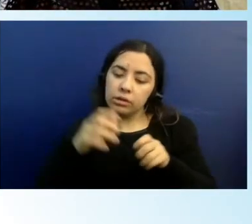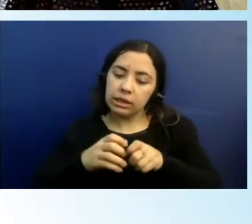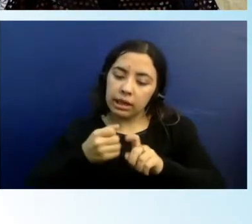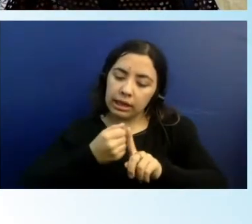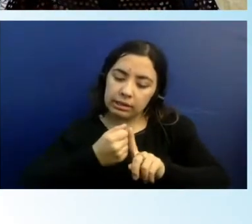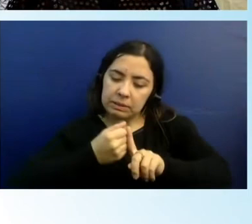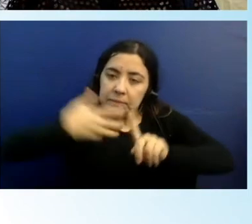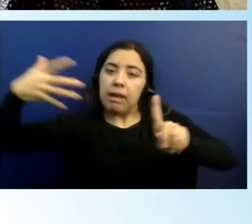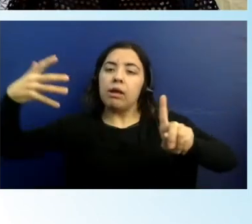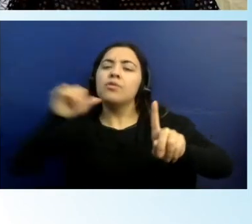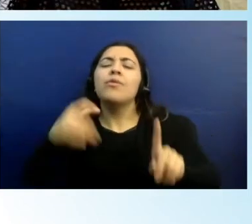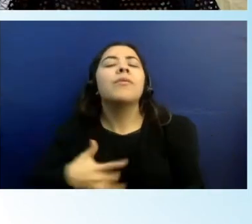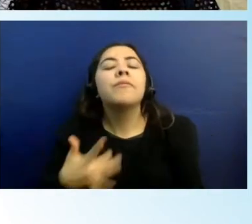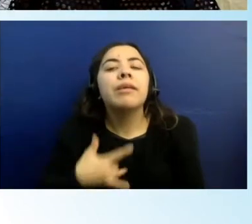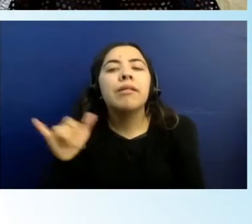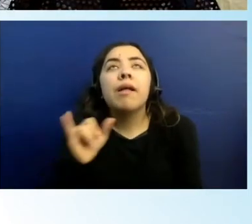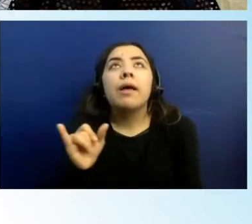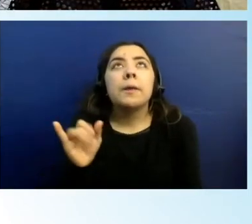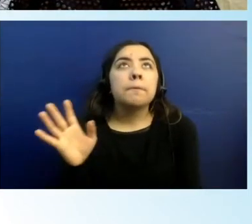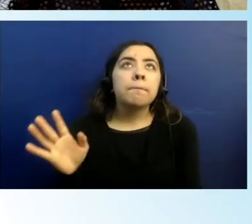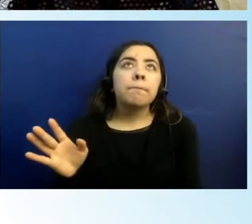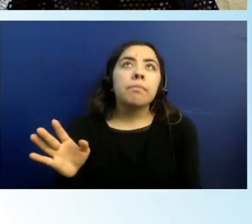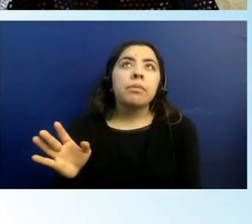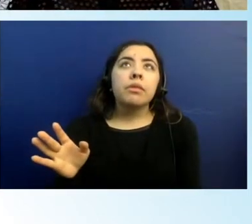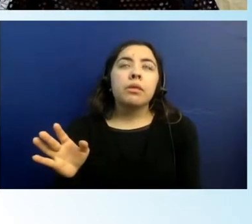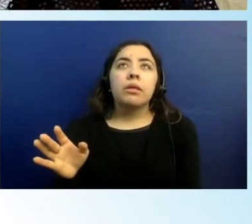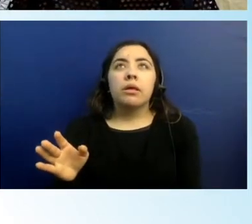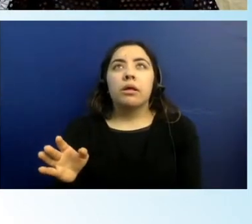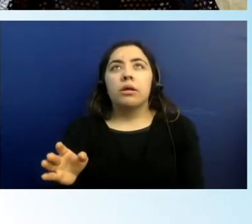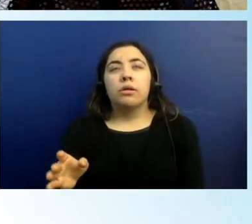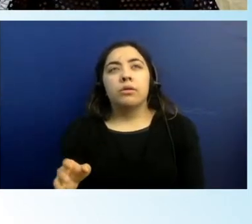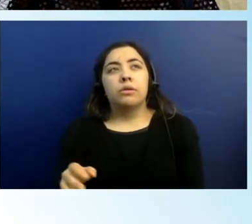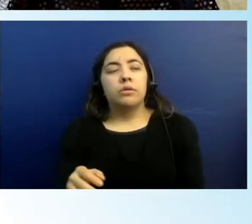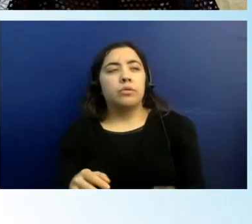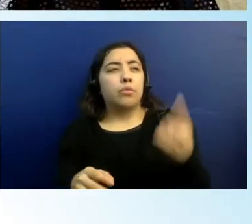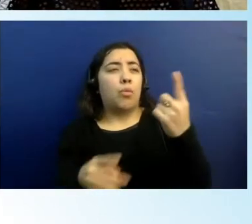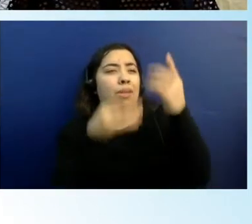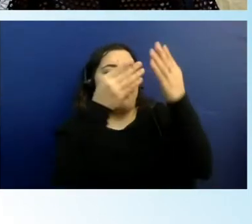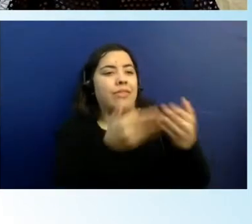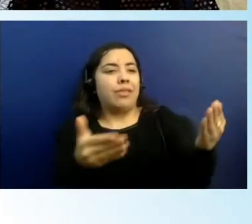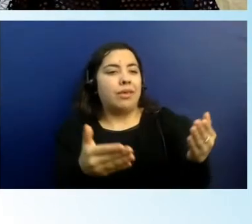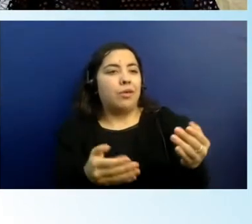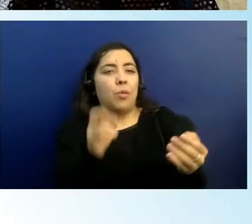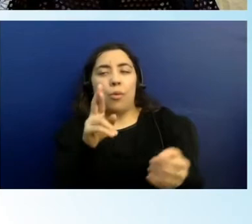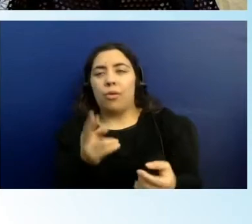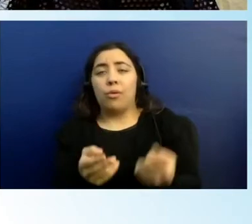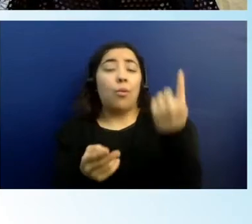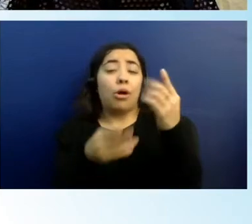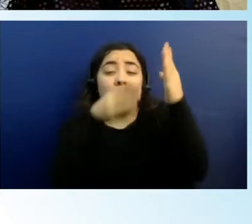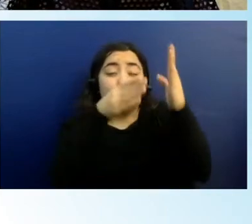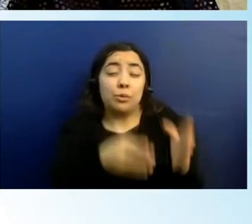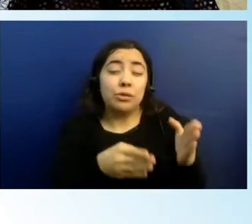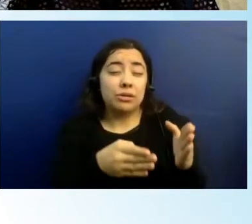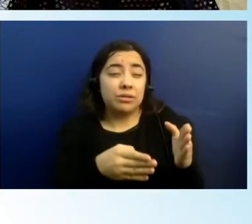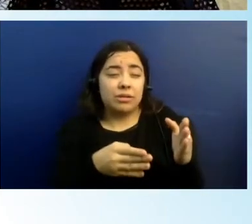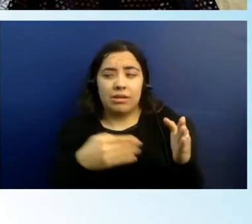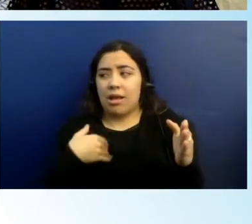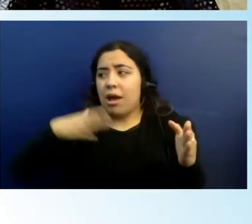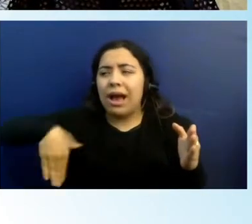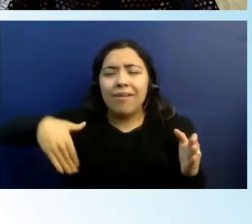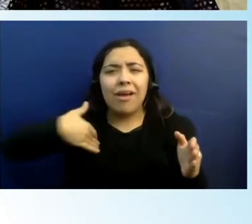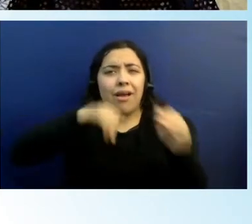you don't have a monument to the thing or the person that you feel is important, that it means that it's not being memorialized or that it's